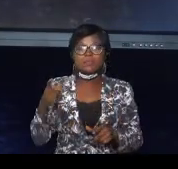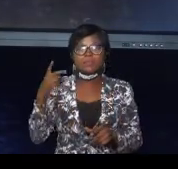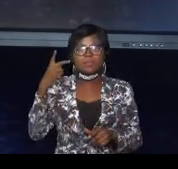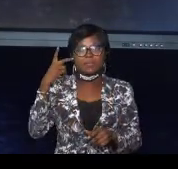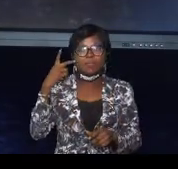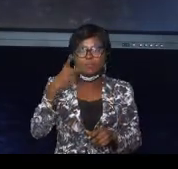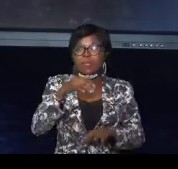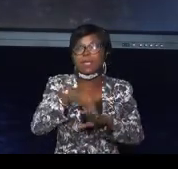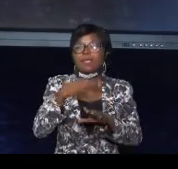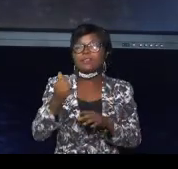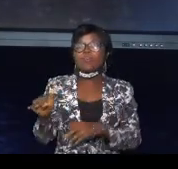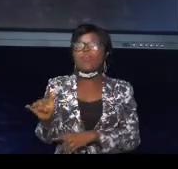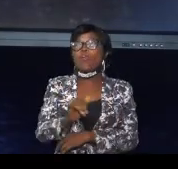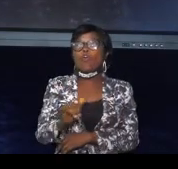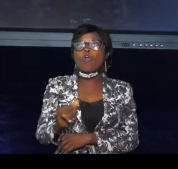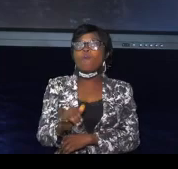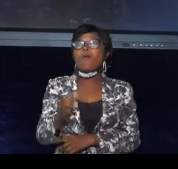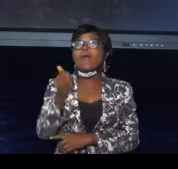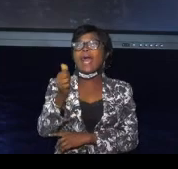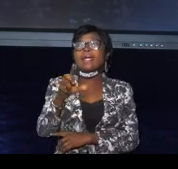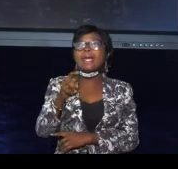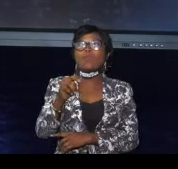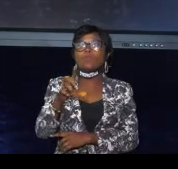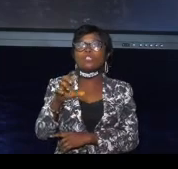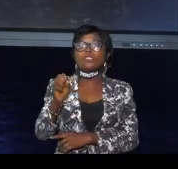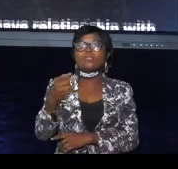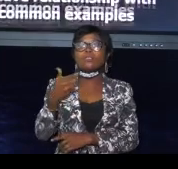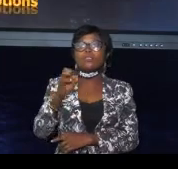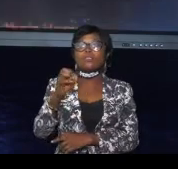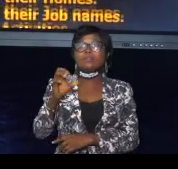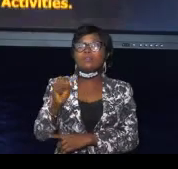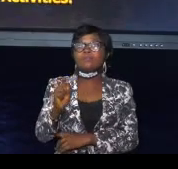at examples of common analogies.